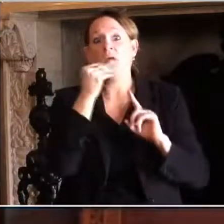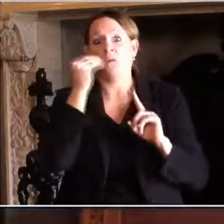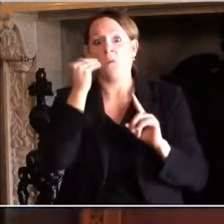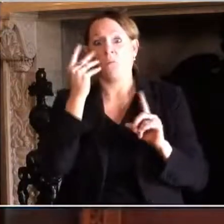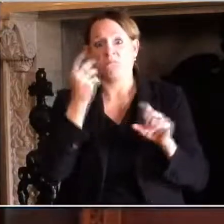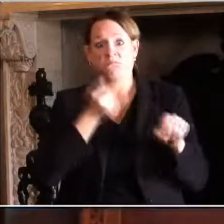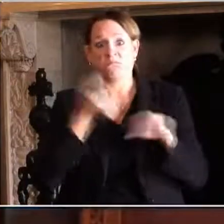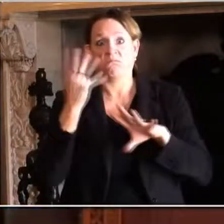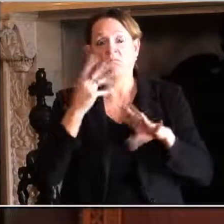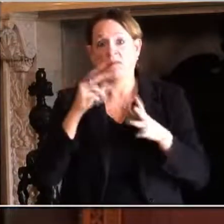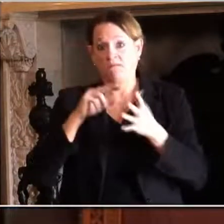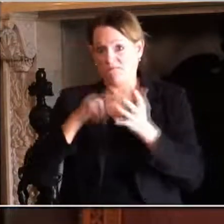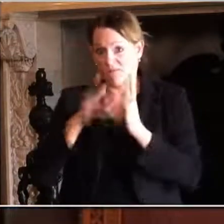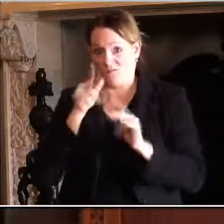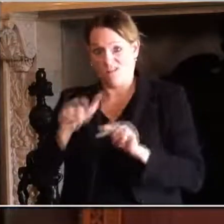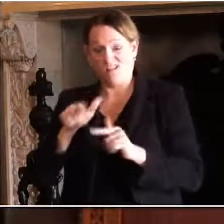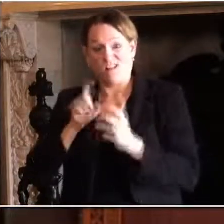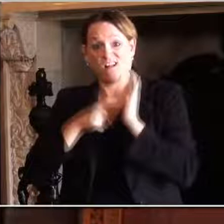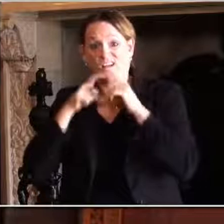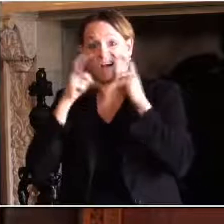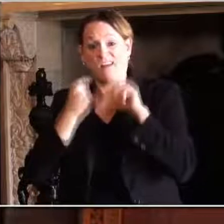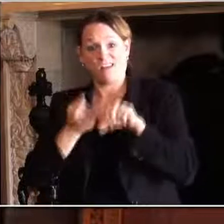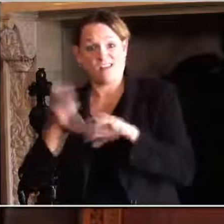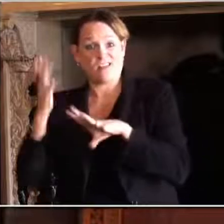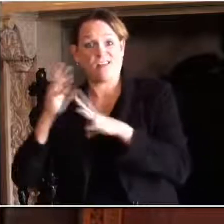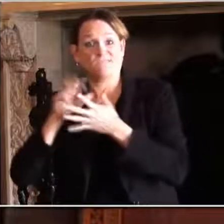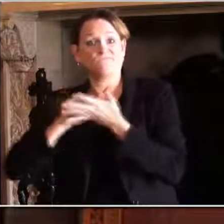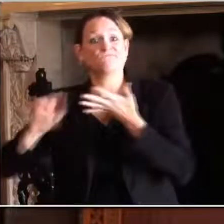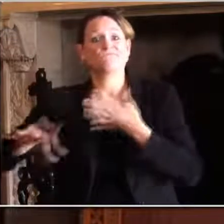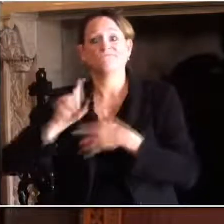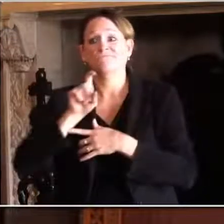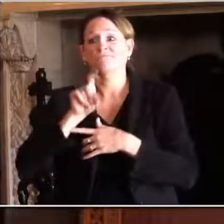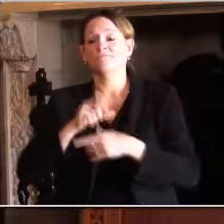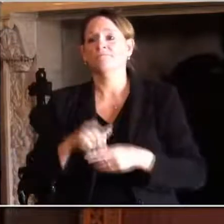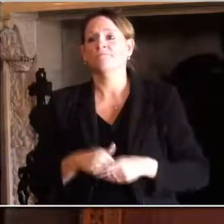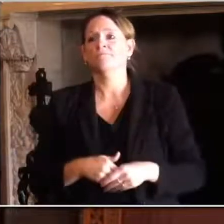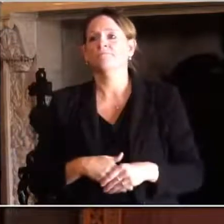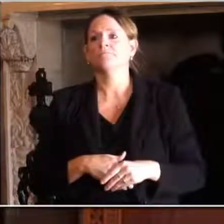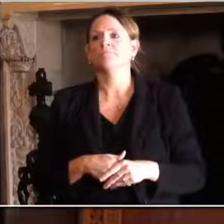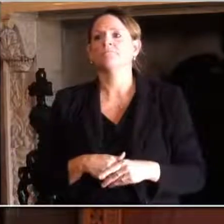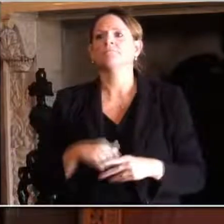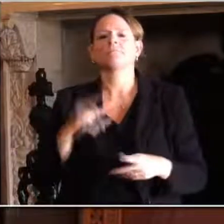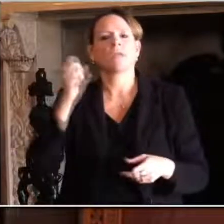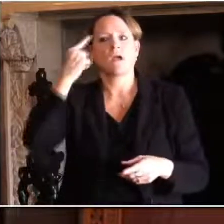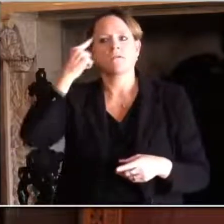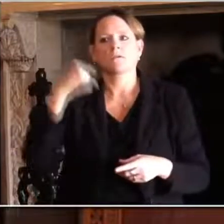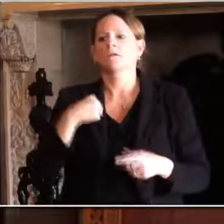any alternative that we could possibly do in order to